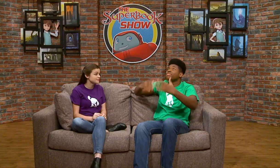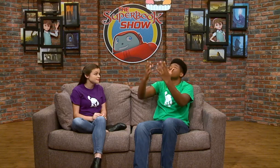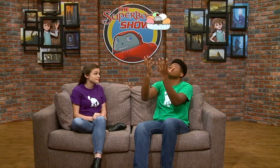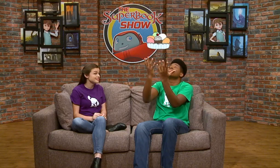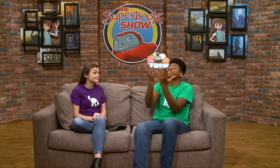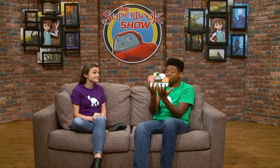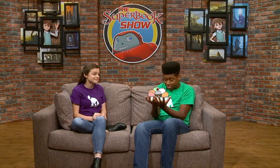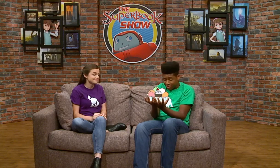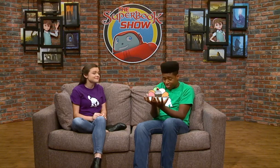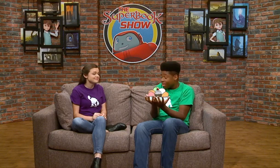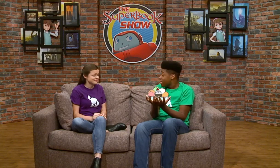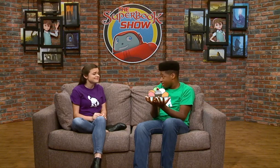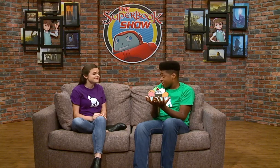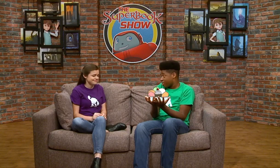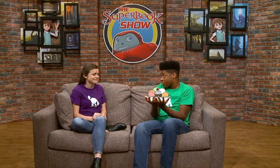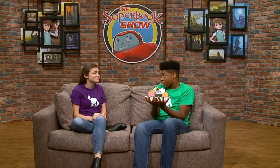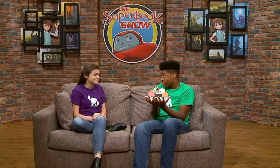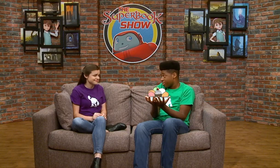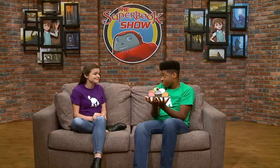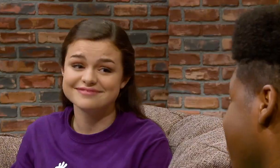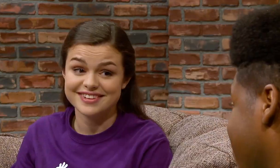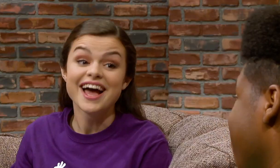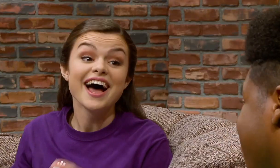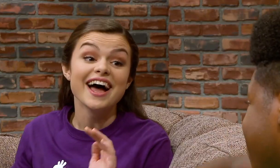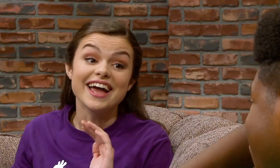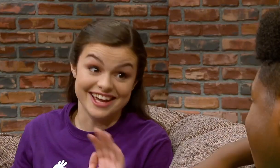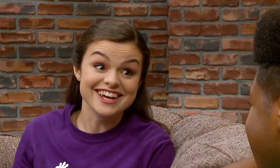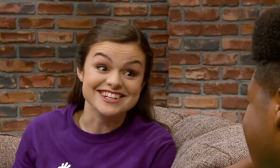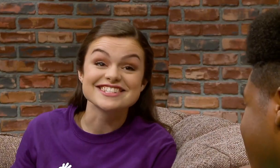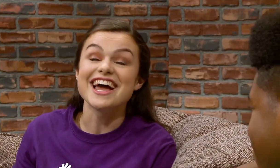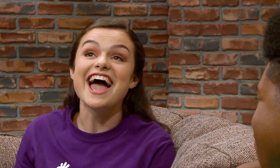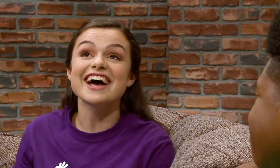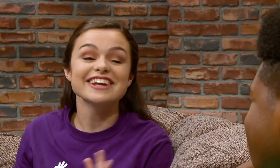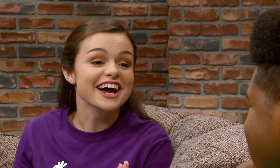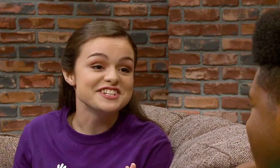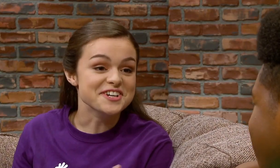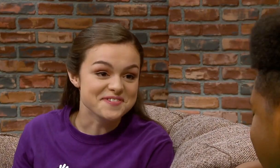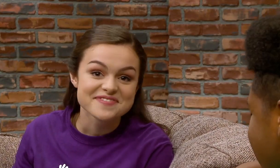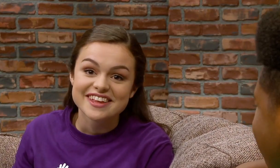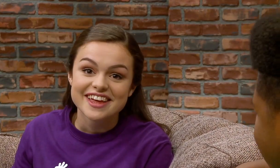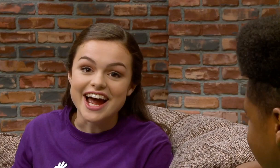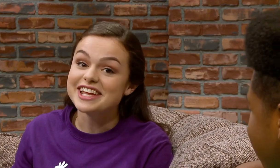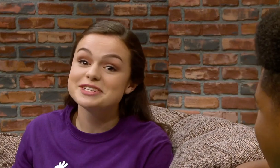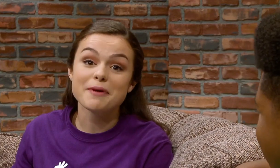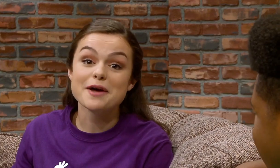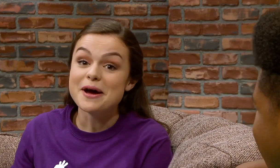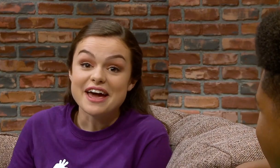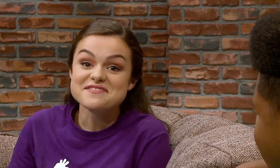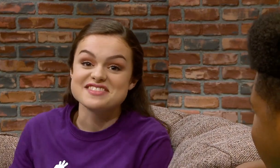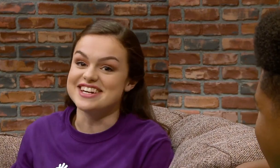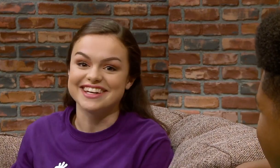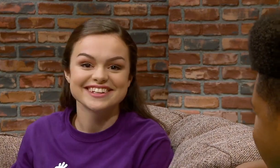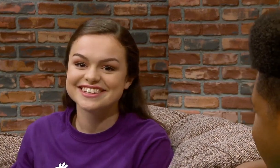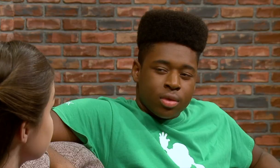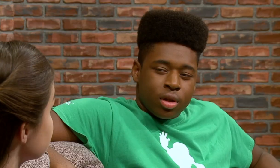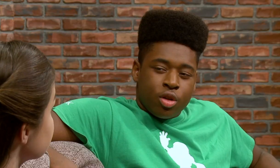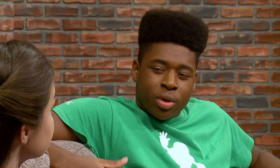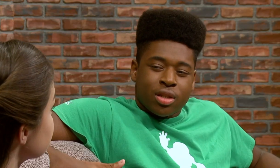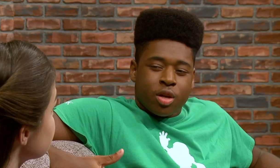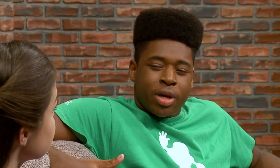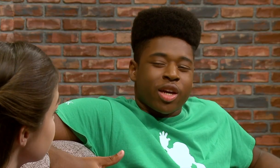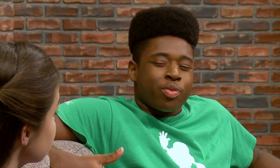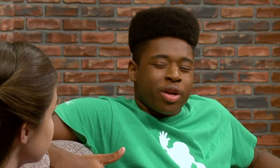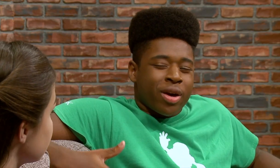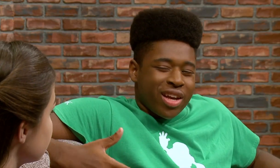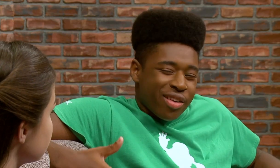cream is a gift from heaven. It is, and I do. I like to pray about everything. You